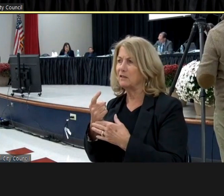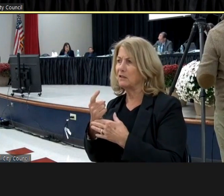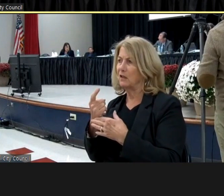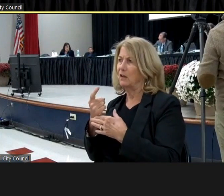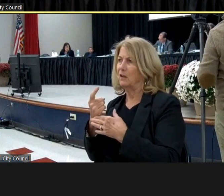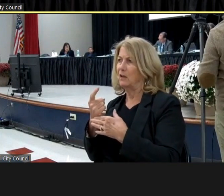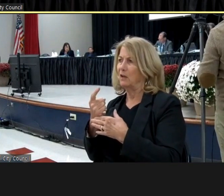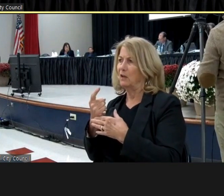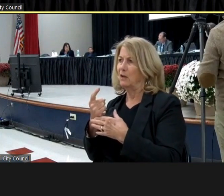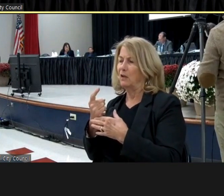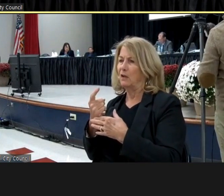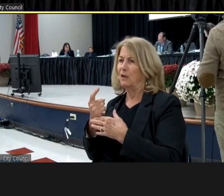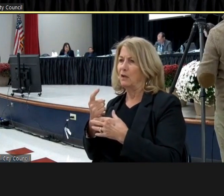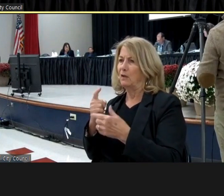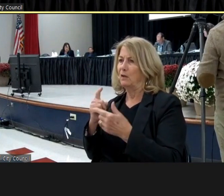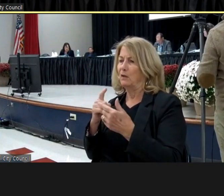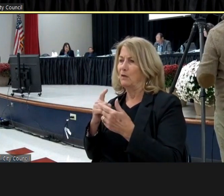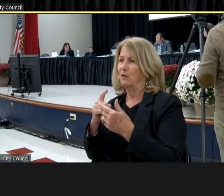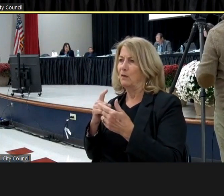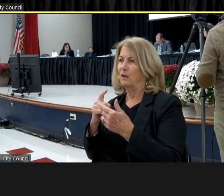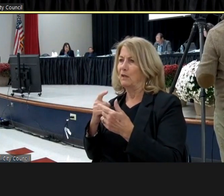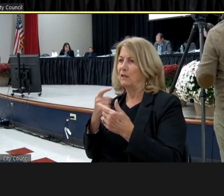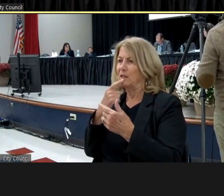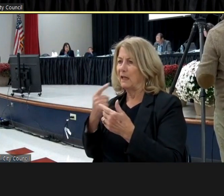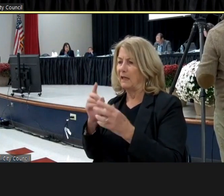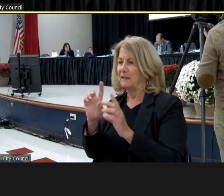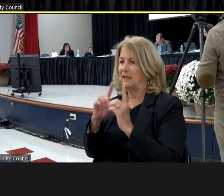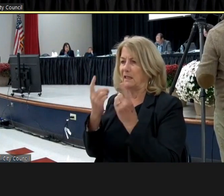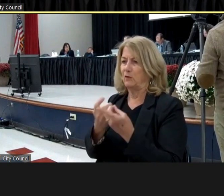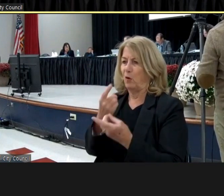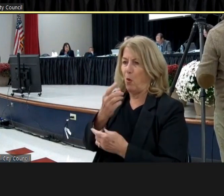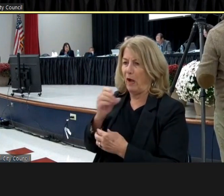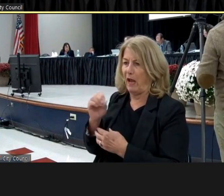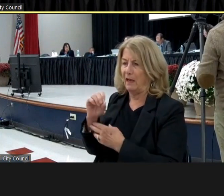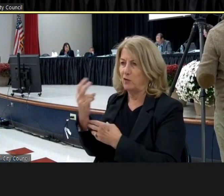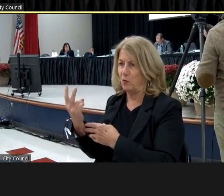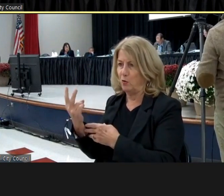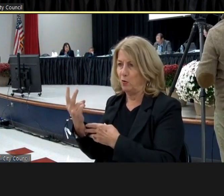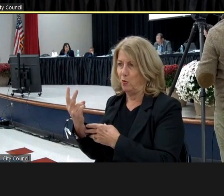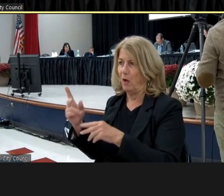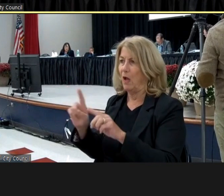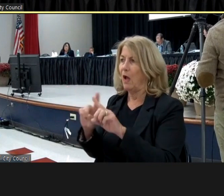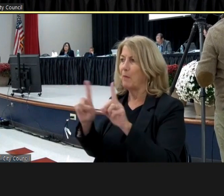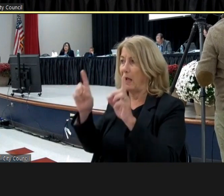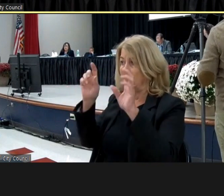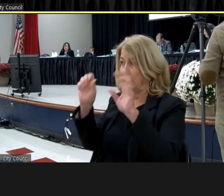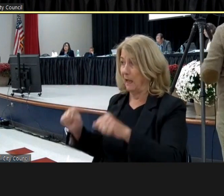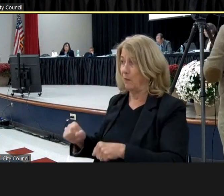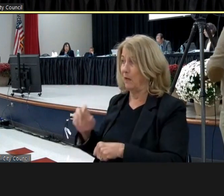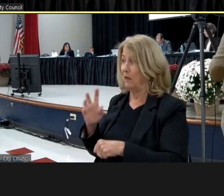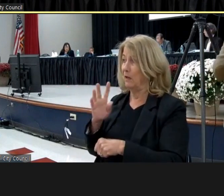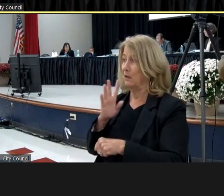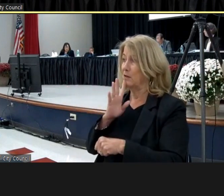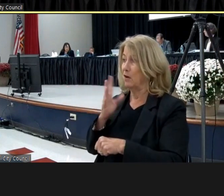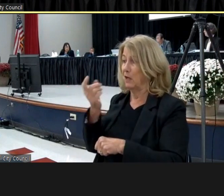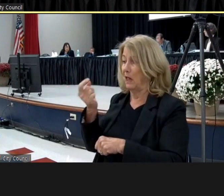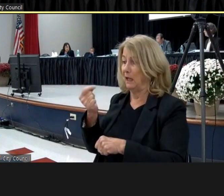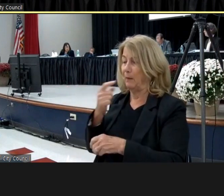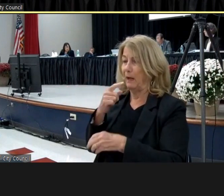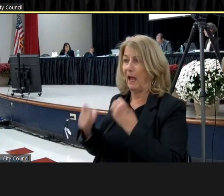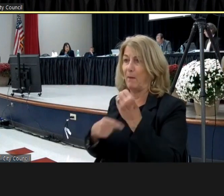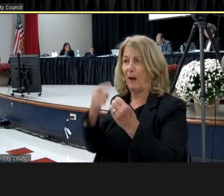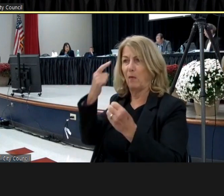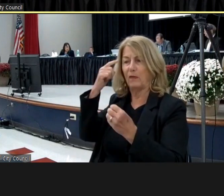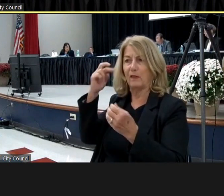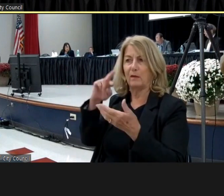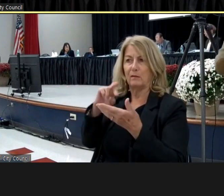comfortable, it says District 1 and 2, but can we talk a little bit about what the purpose